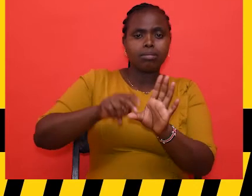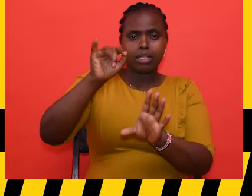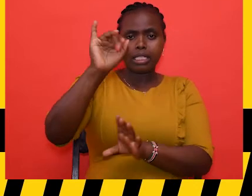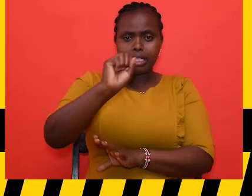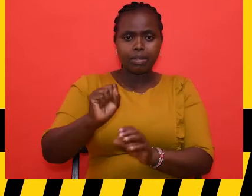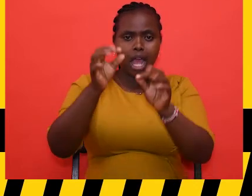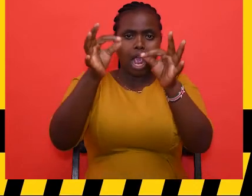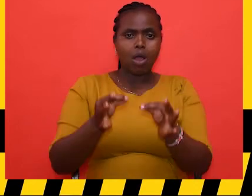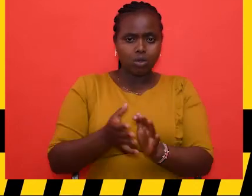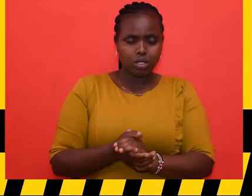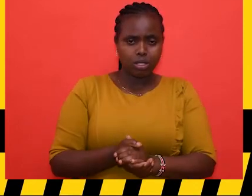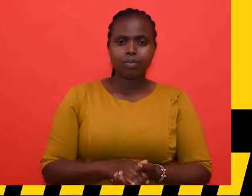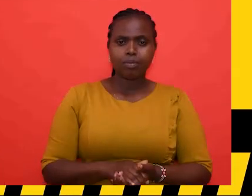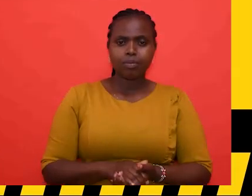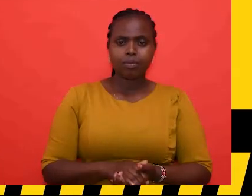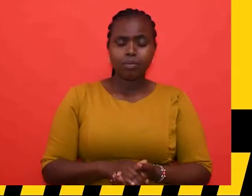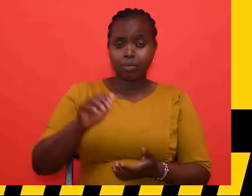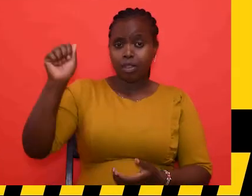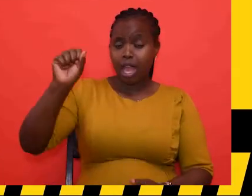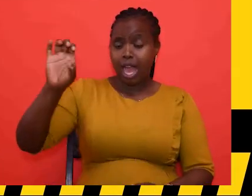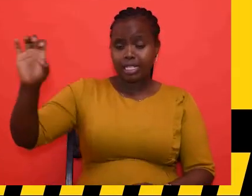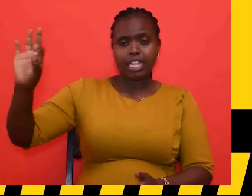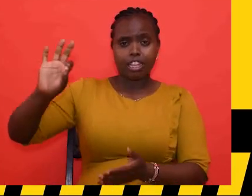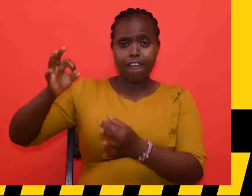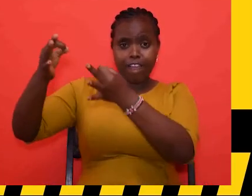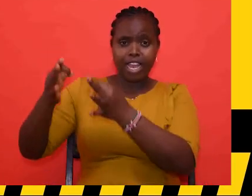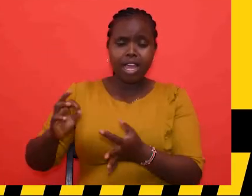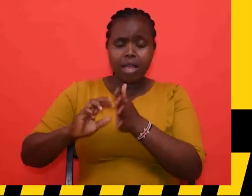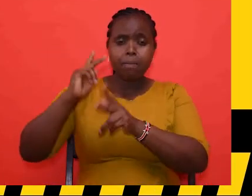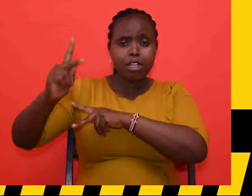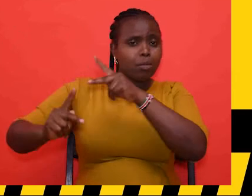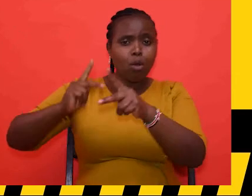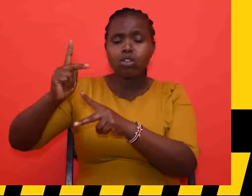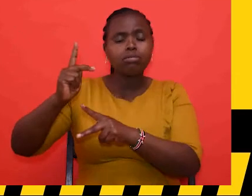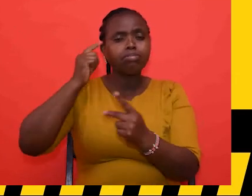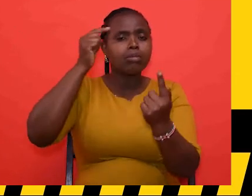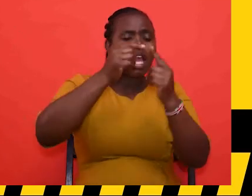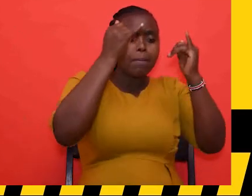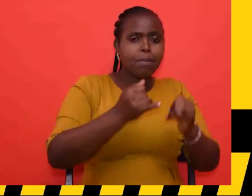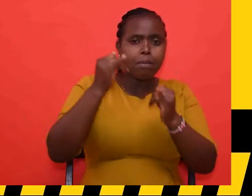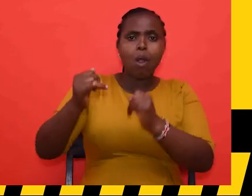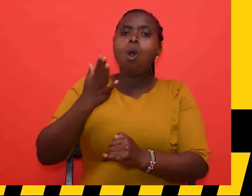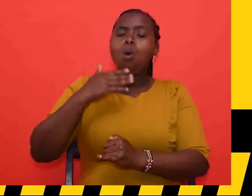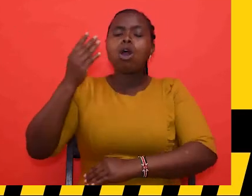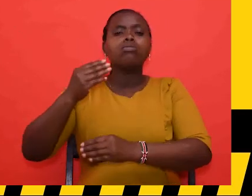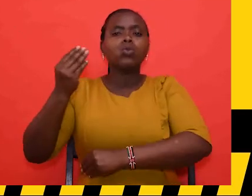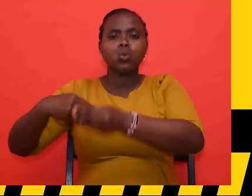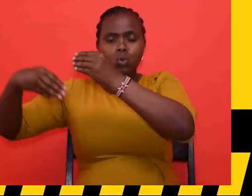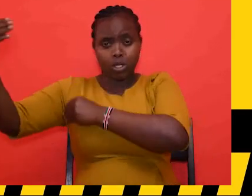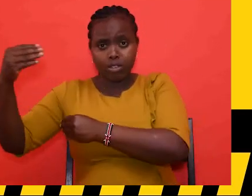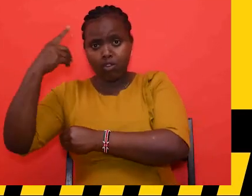a Teams account. Asset financing. This process applies to individuals who want to charge their motor vehicles to a